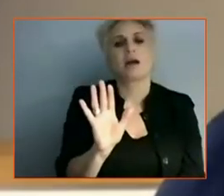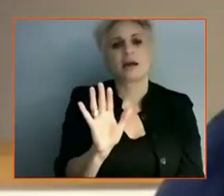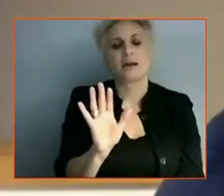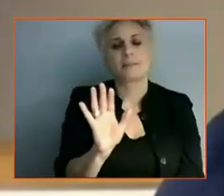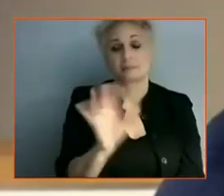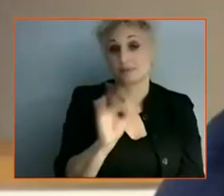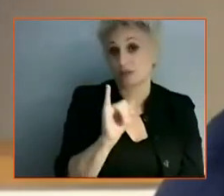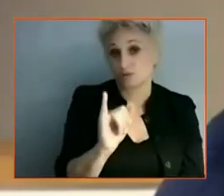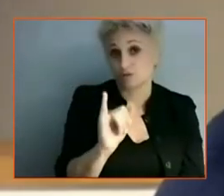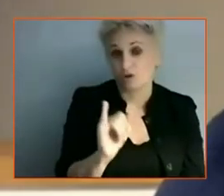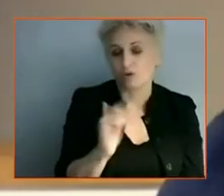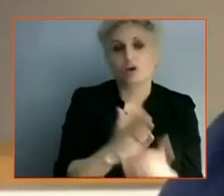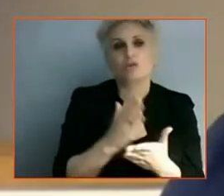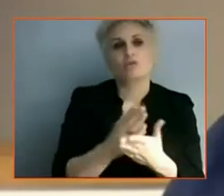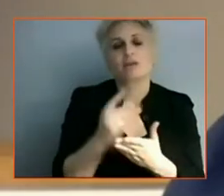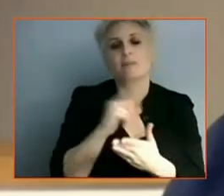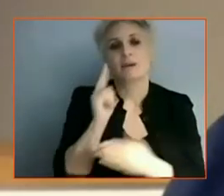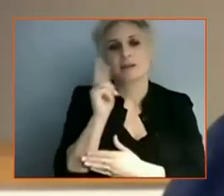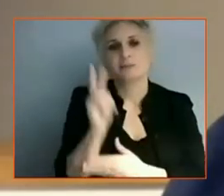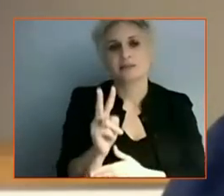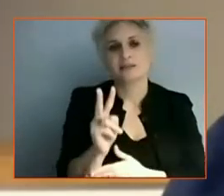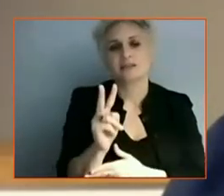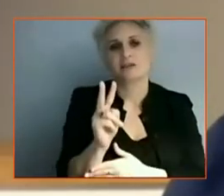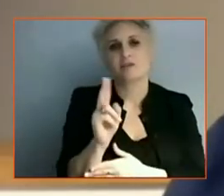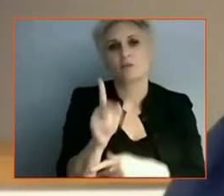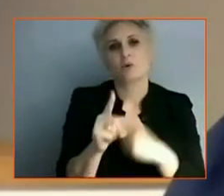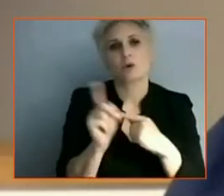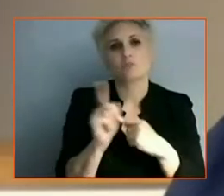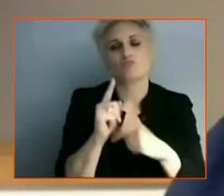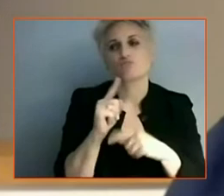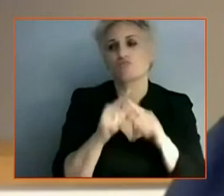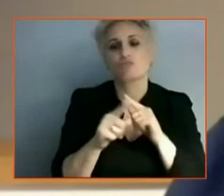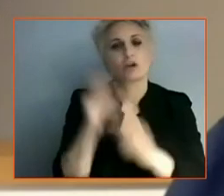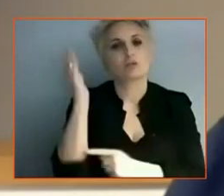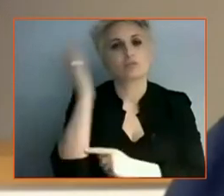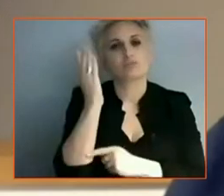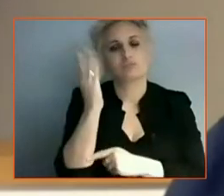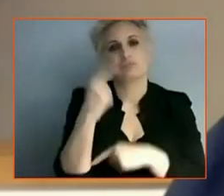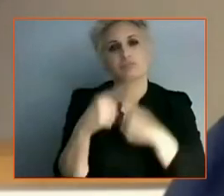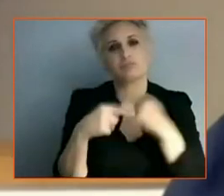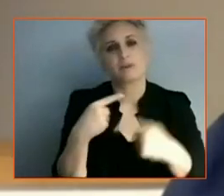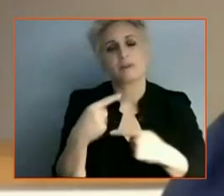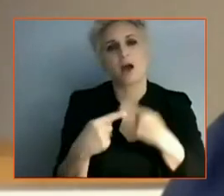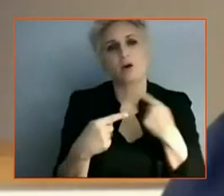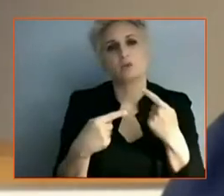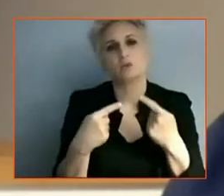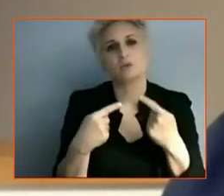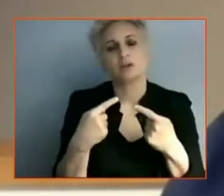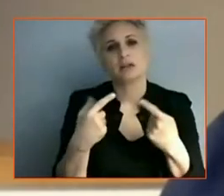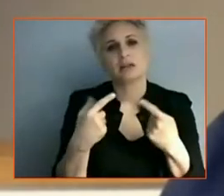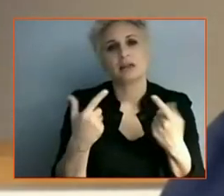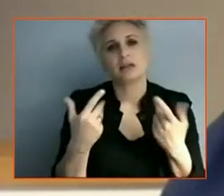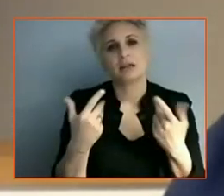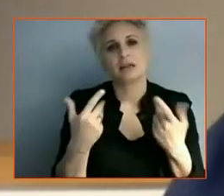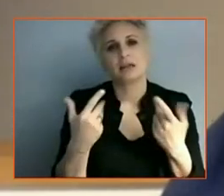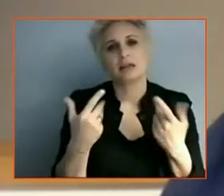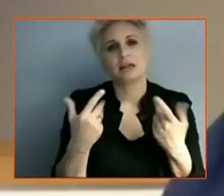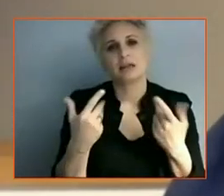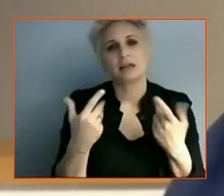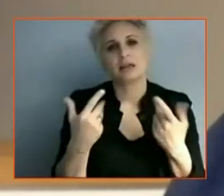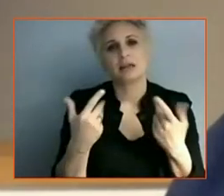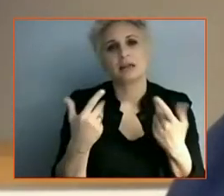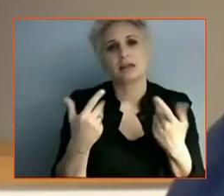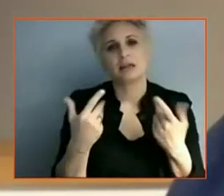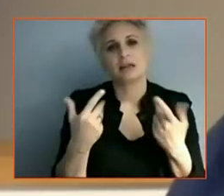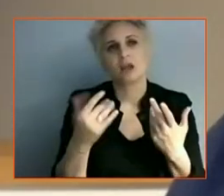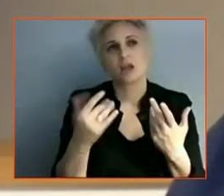an important element, because in any budget that's put forward of support and investment from the government, you've got to